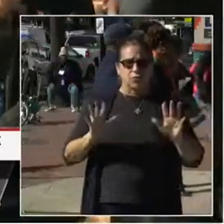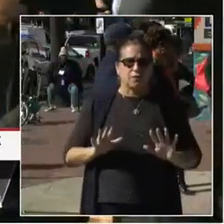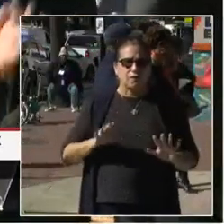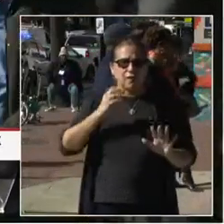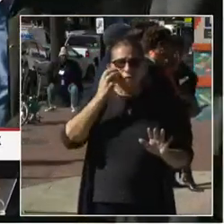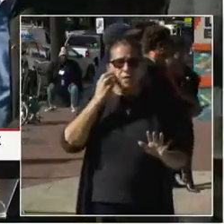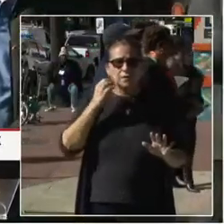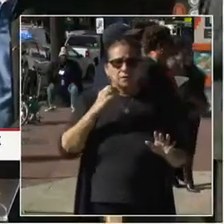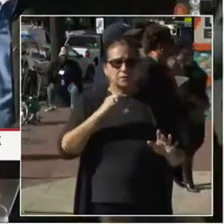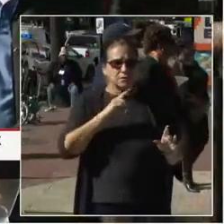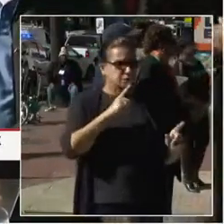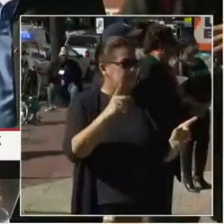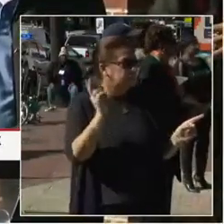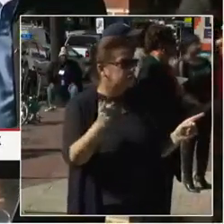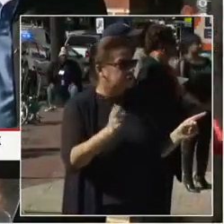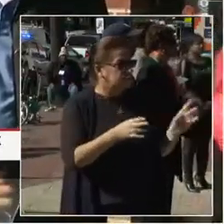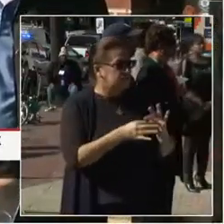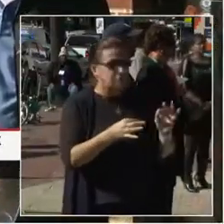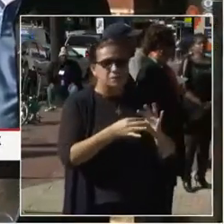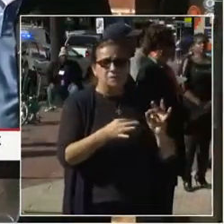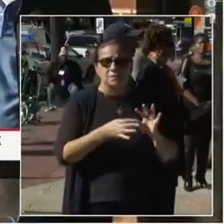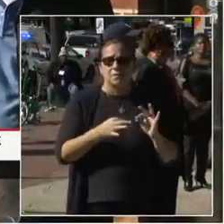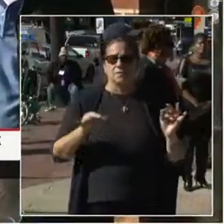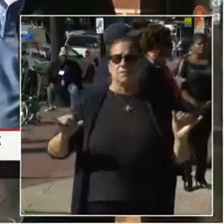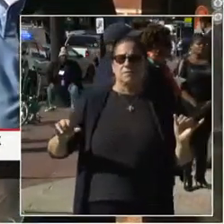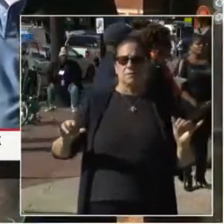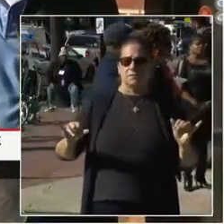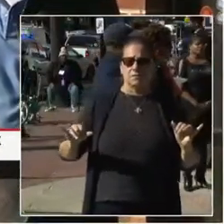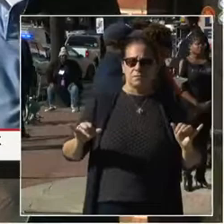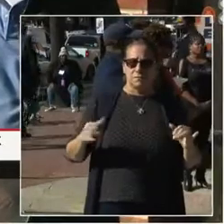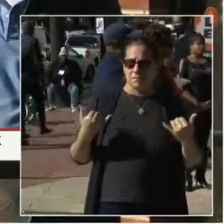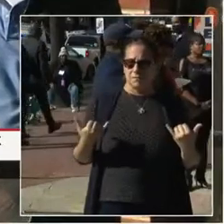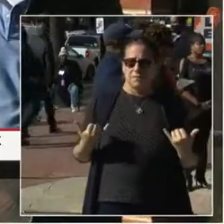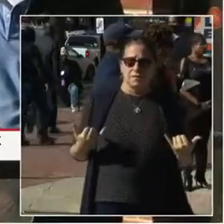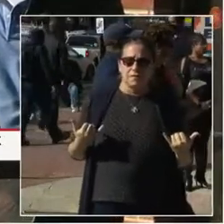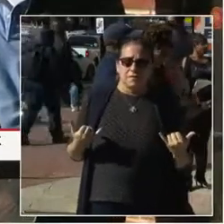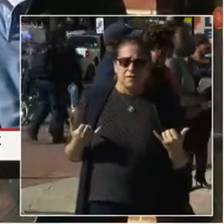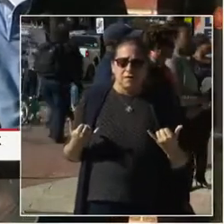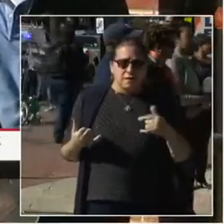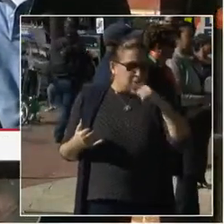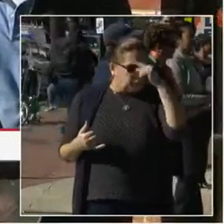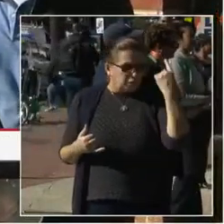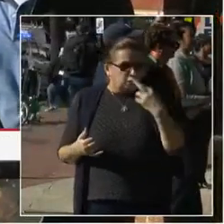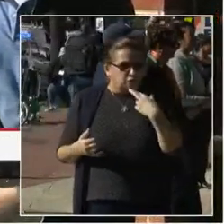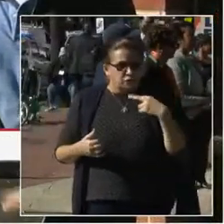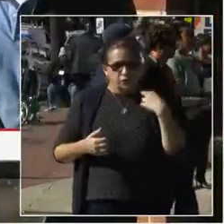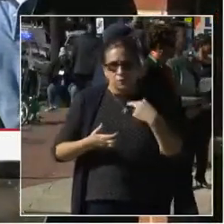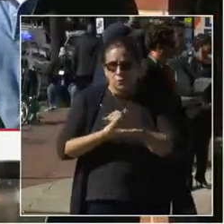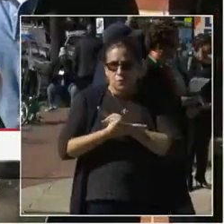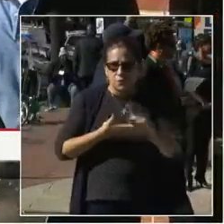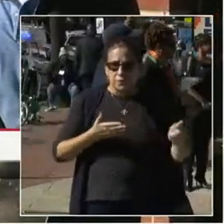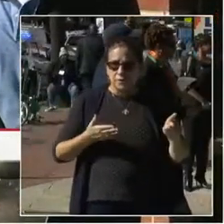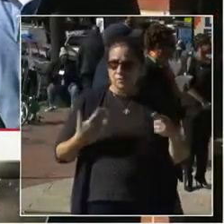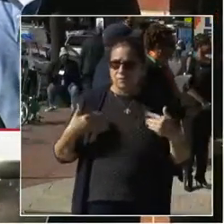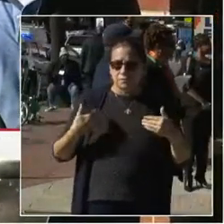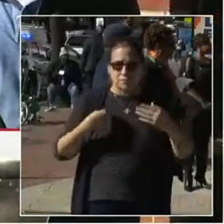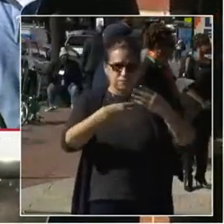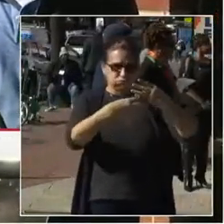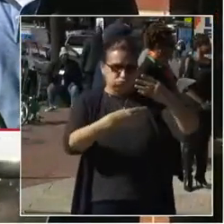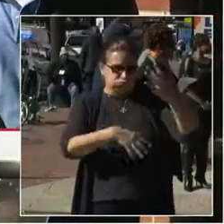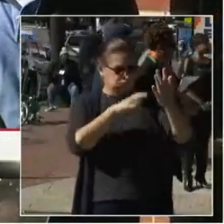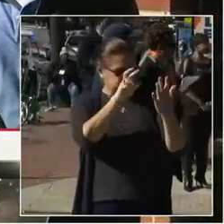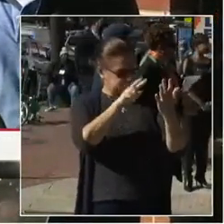our longtime Black businesses, whether it's Ben's Chili Bowl or Lee's Flowers or Industrial Bank. So happy to be here today with